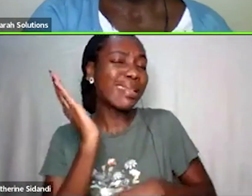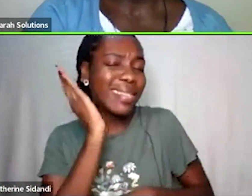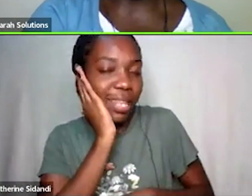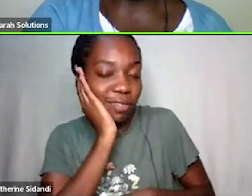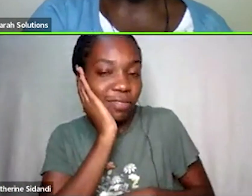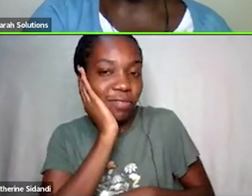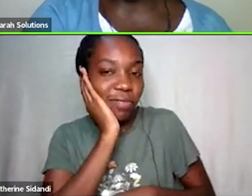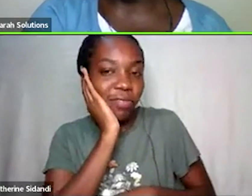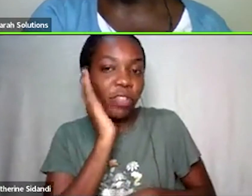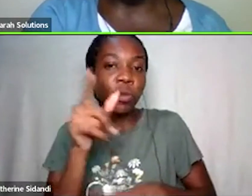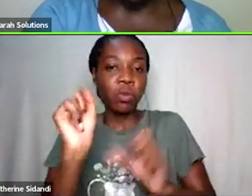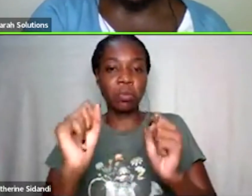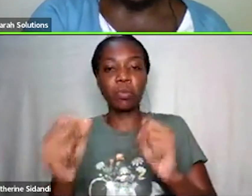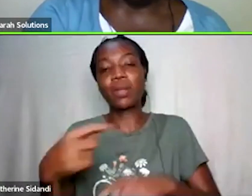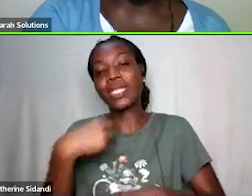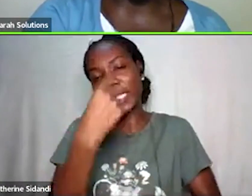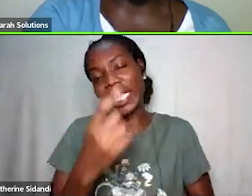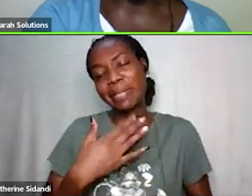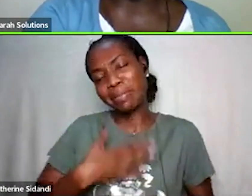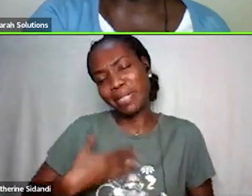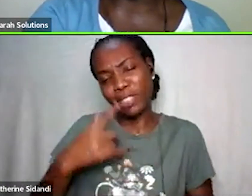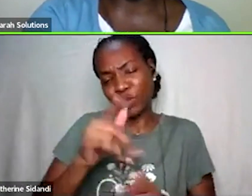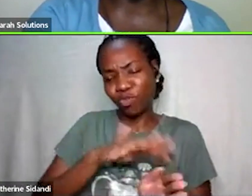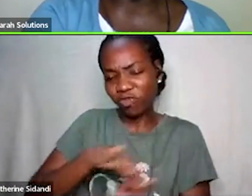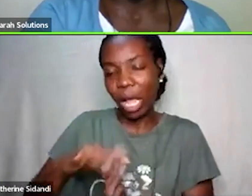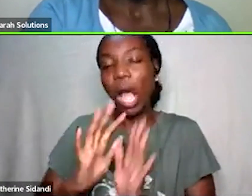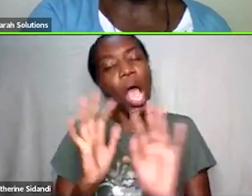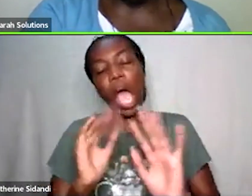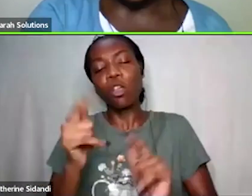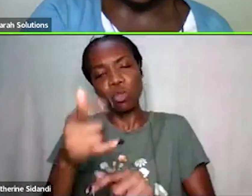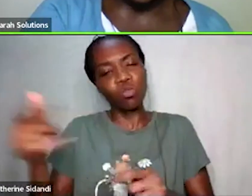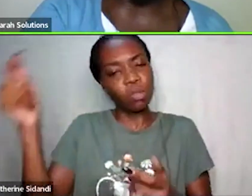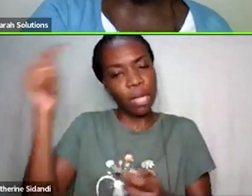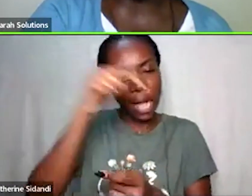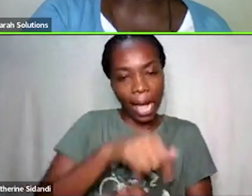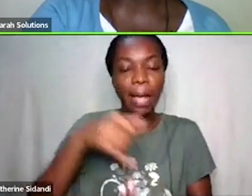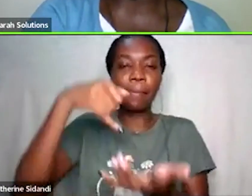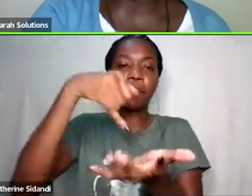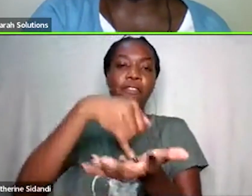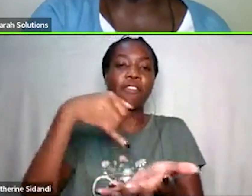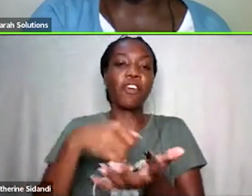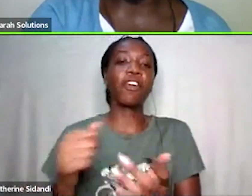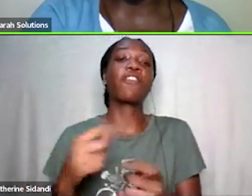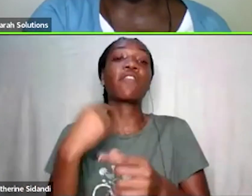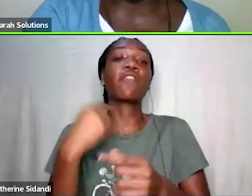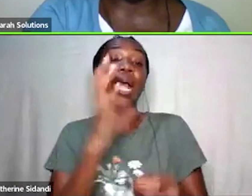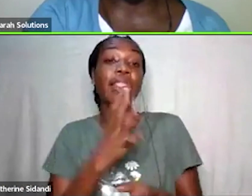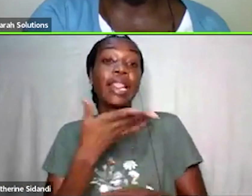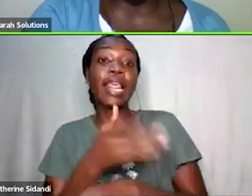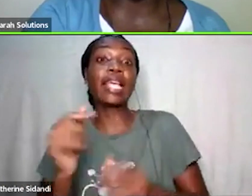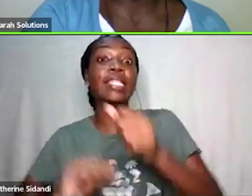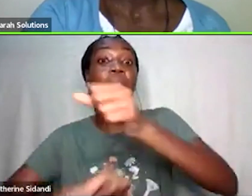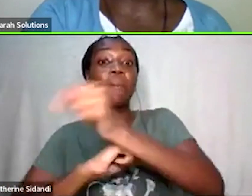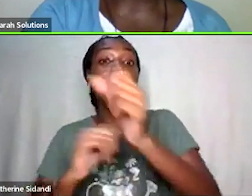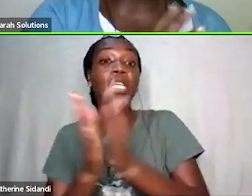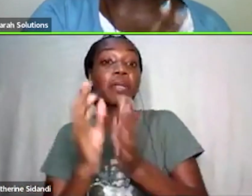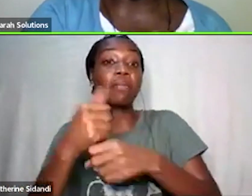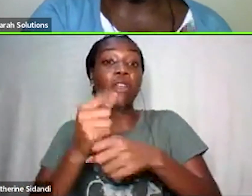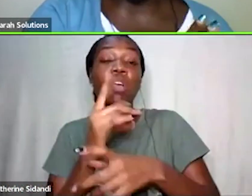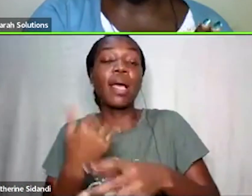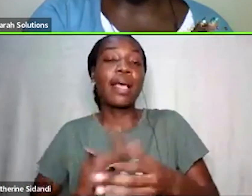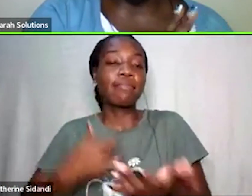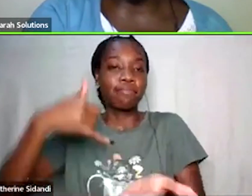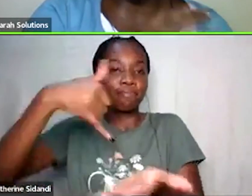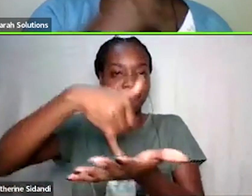impairment, you can ask them to not be left behind, because we have Catherine here who supports us and make sure that we are inclusive so that we